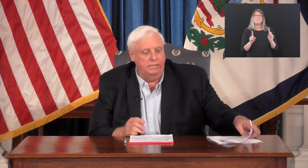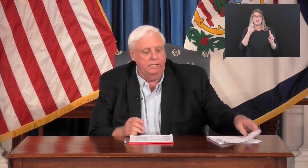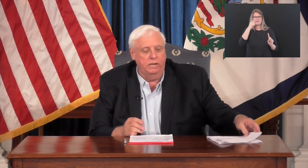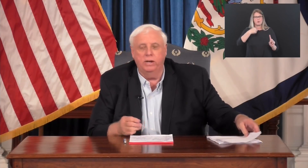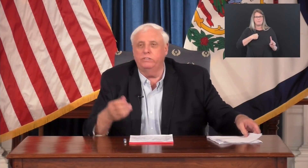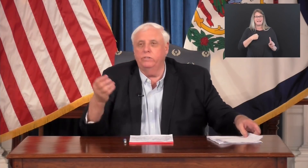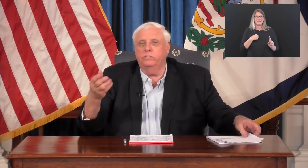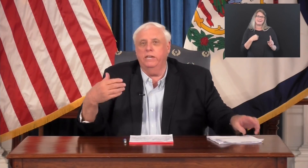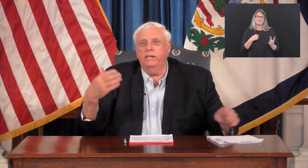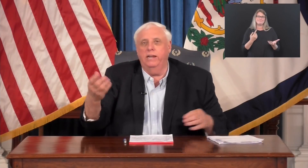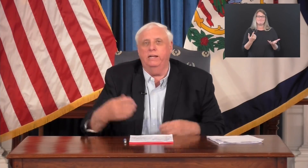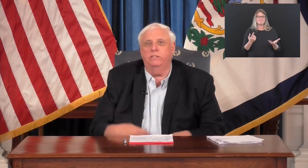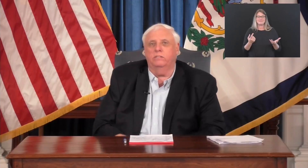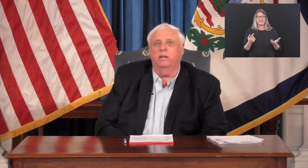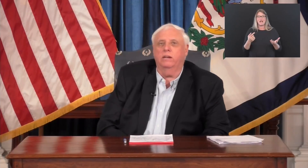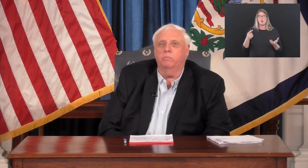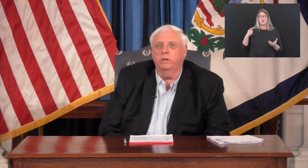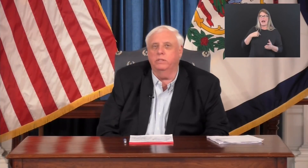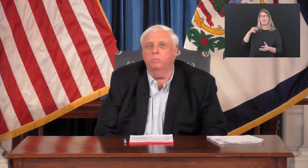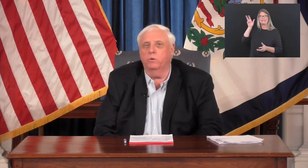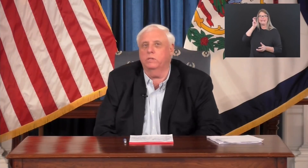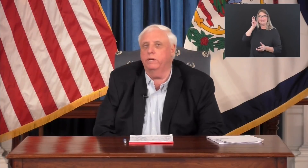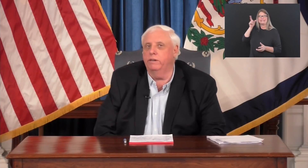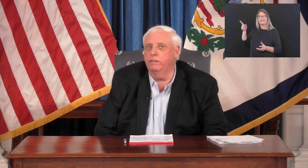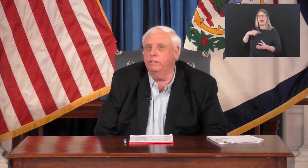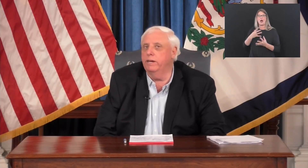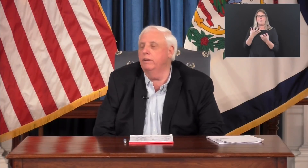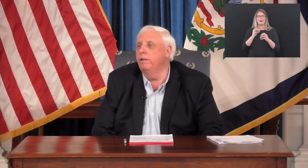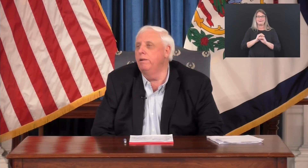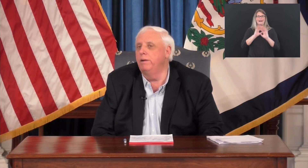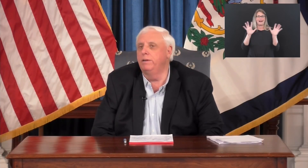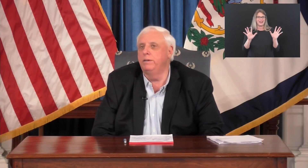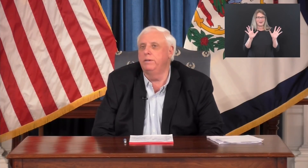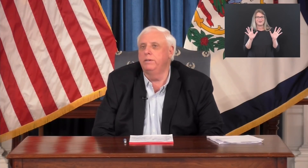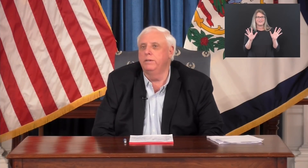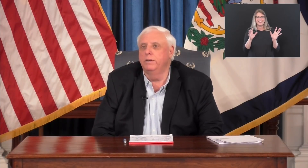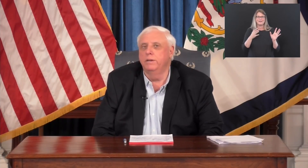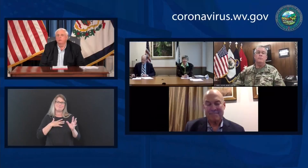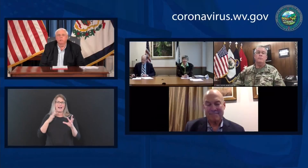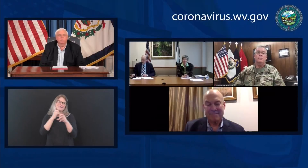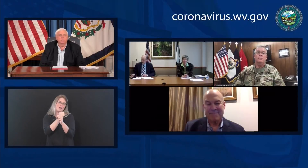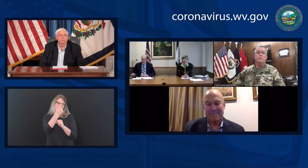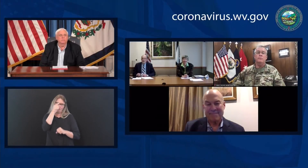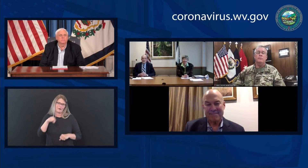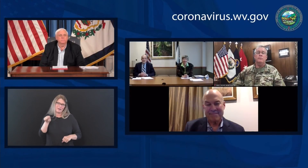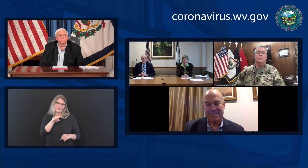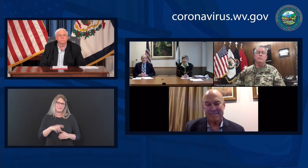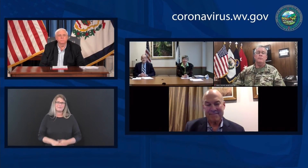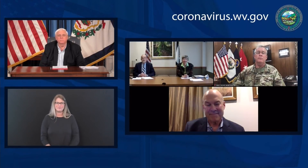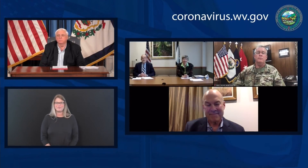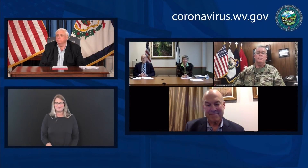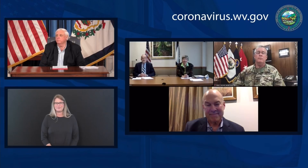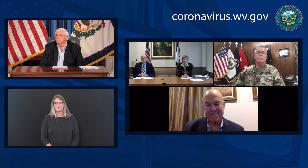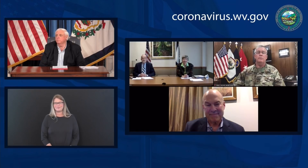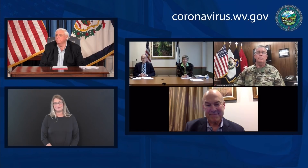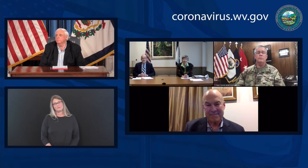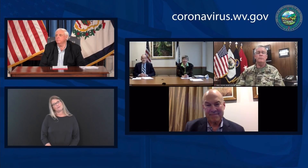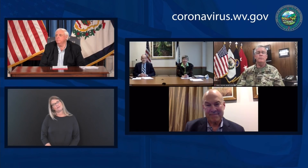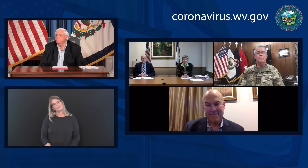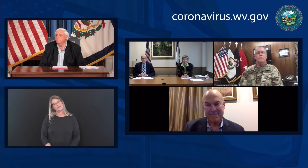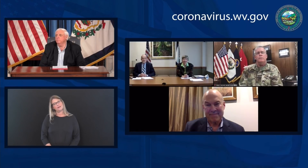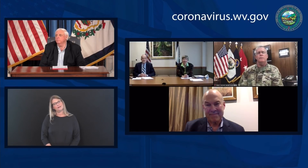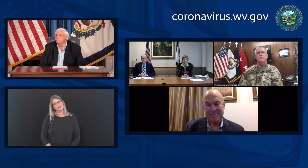me, as you were saying that, I just thought I could bring a little more clarity to that. Okay, thank you, Governor. The